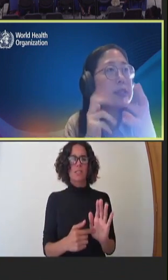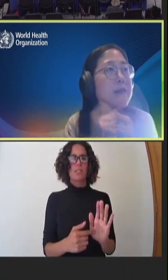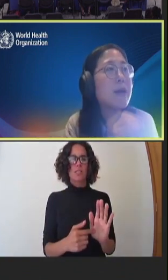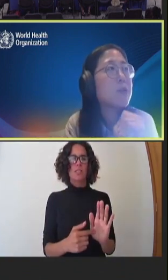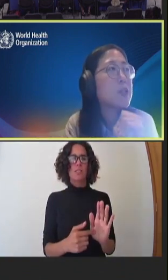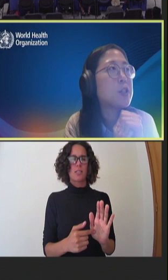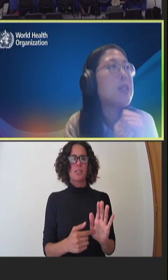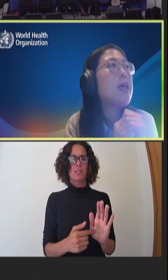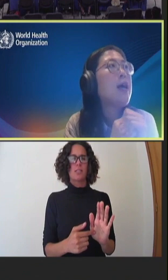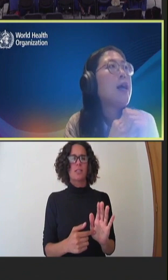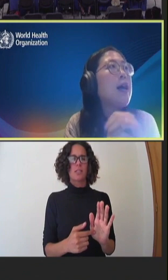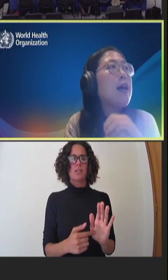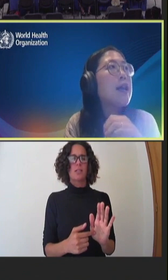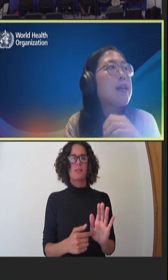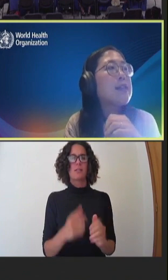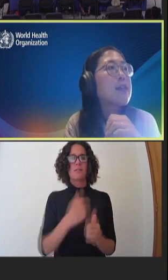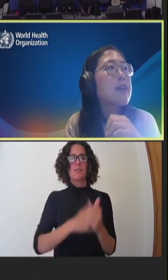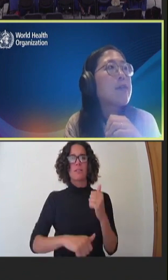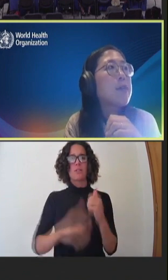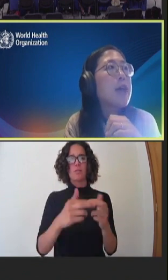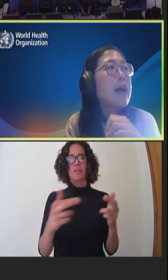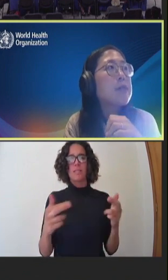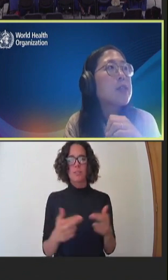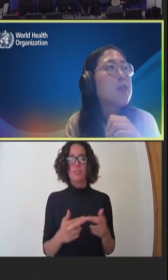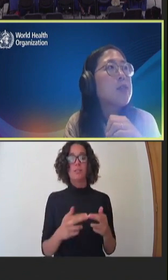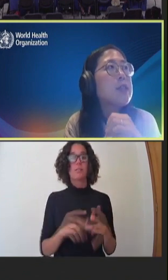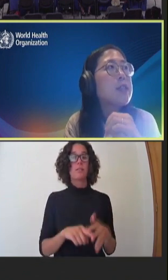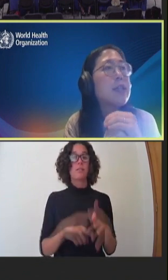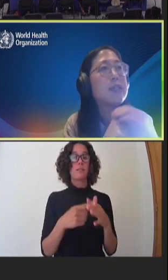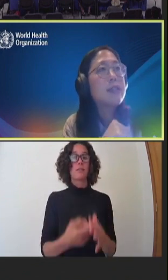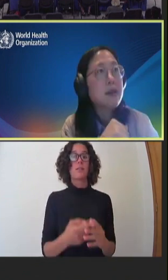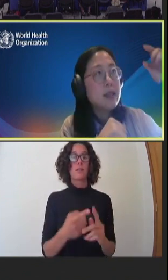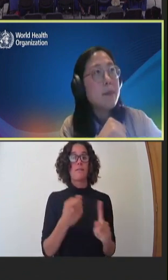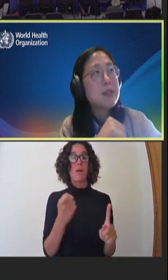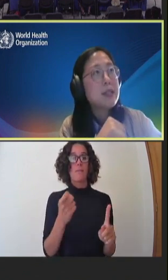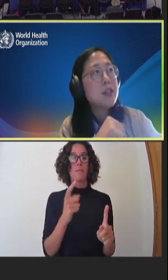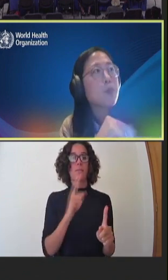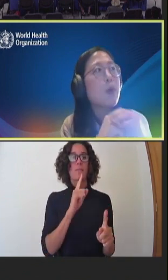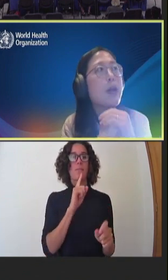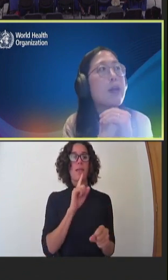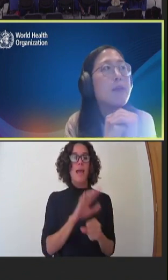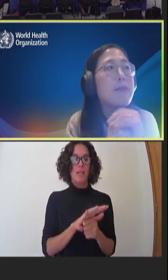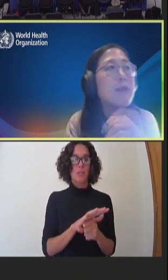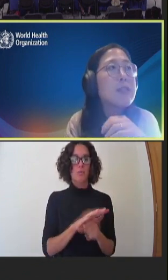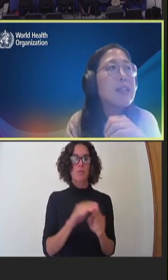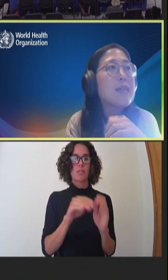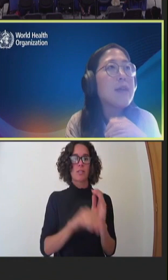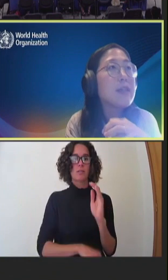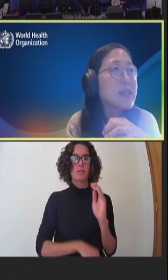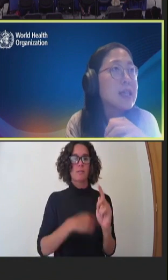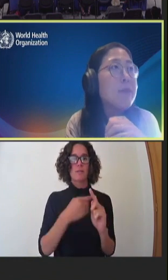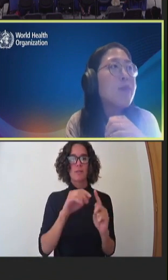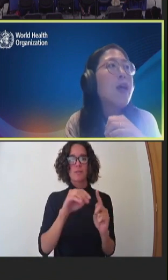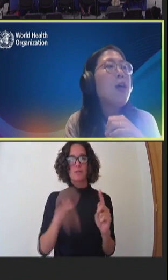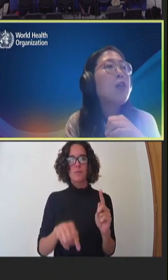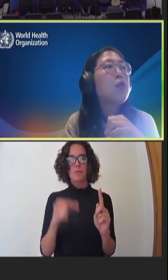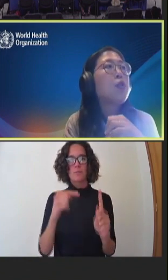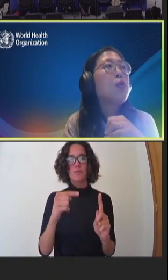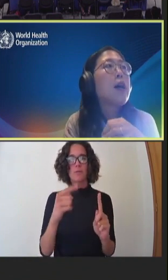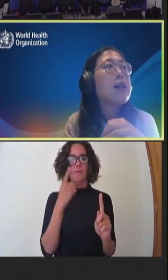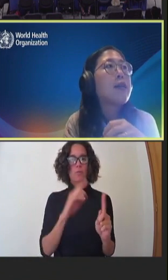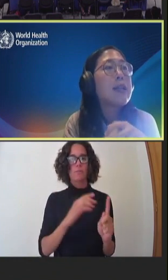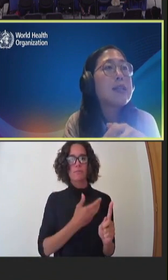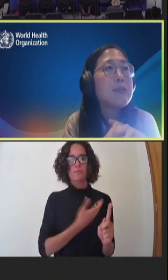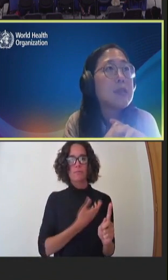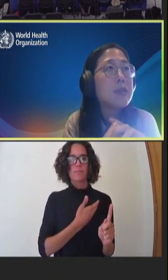show this by region, and then starting from the absolute decrease in the percentage point of the infant mortality rate on the top